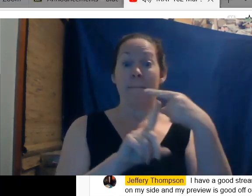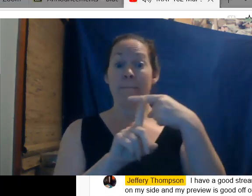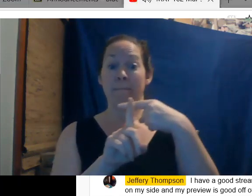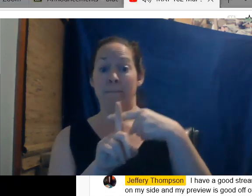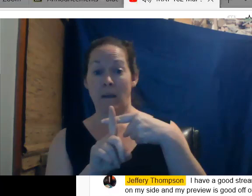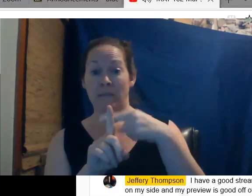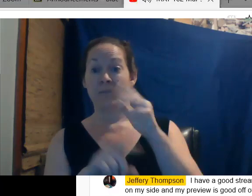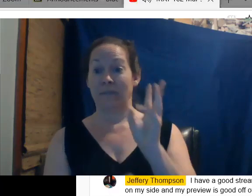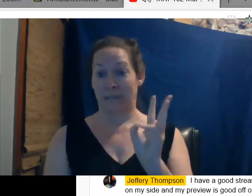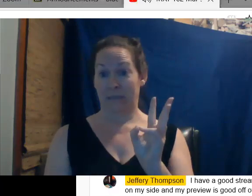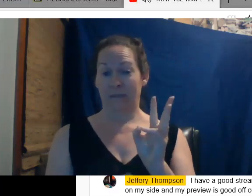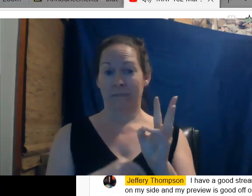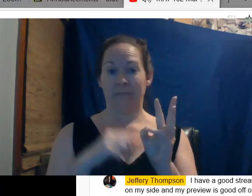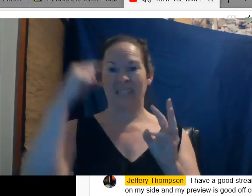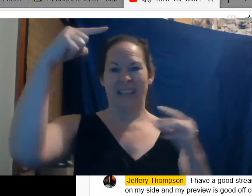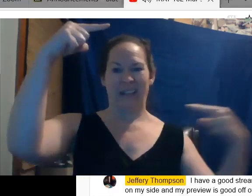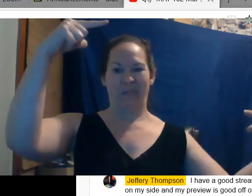positive 6.